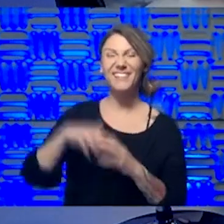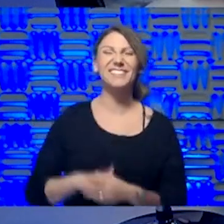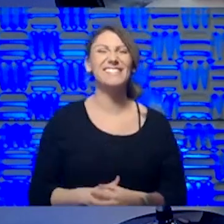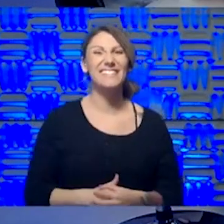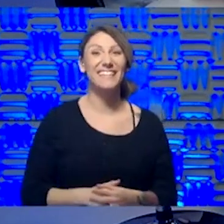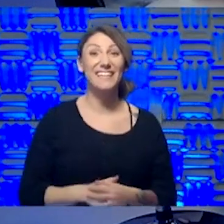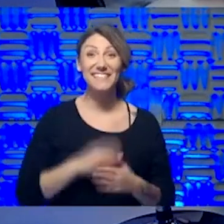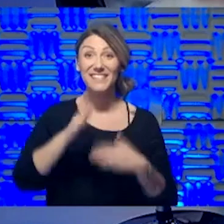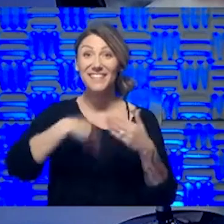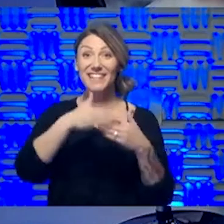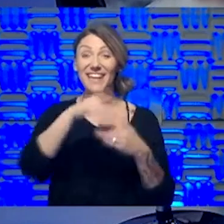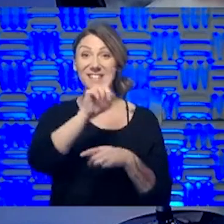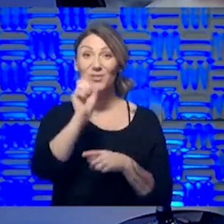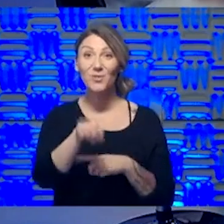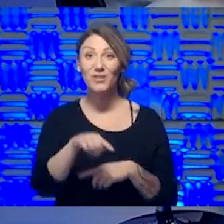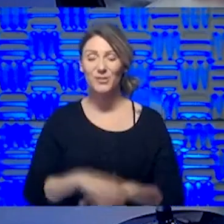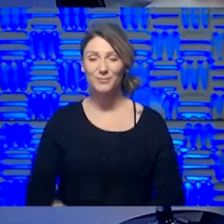question.